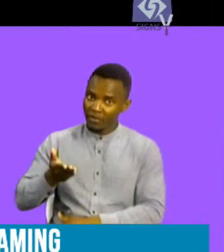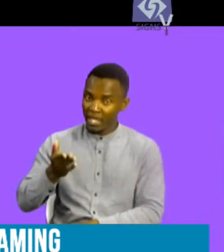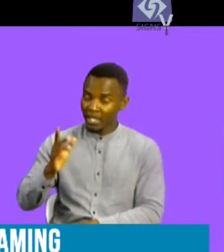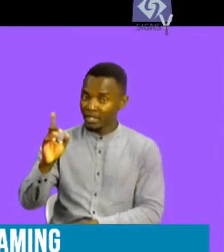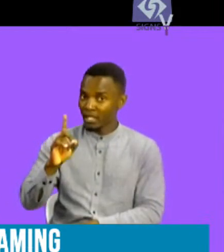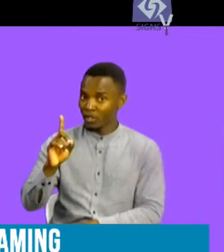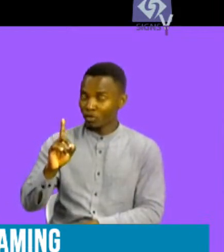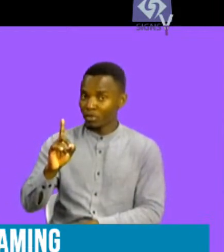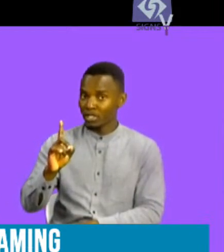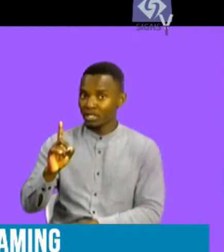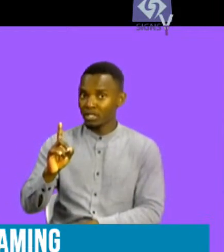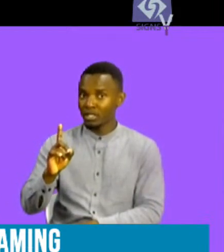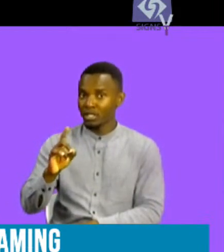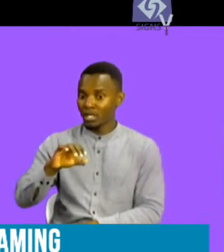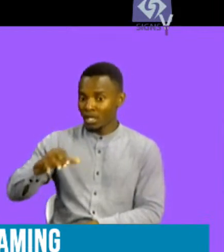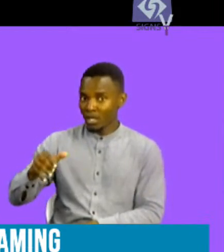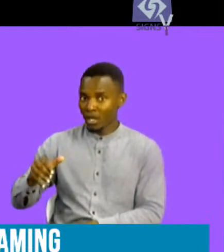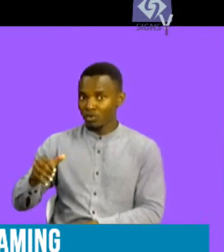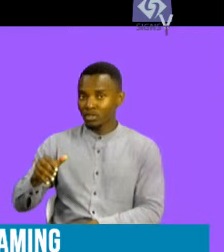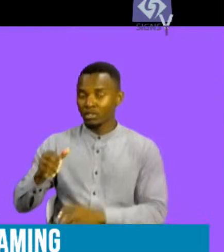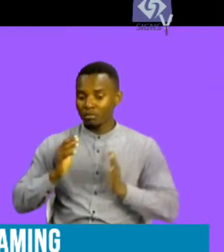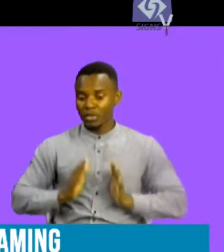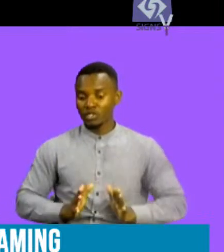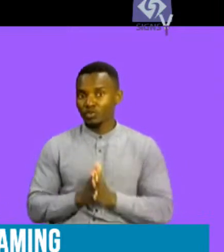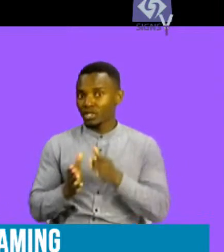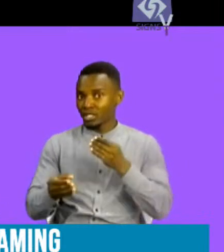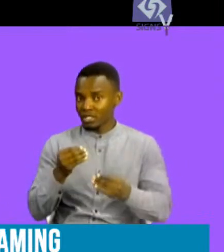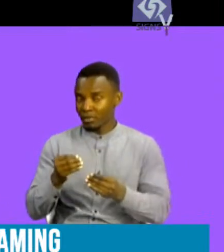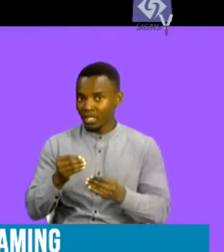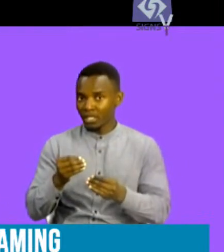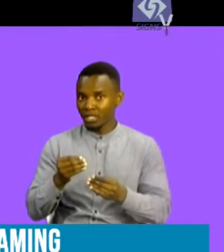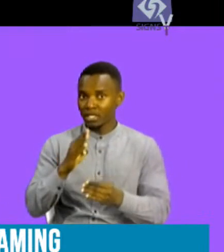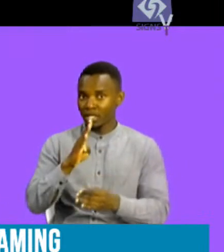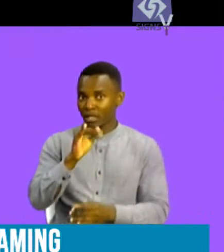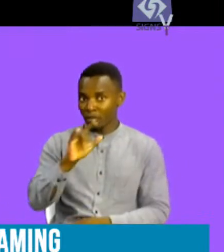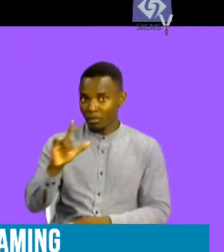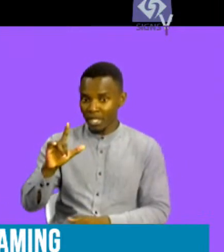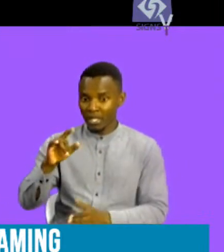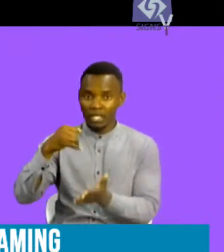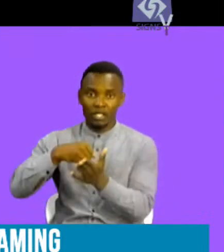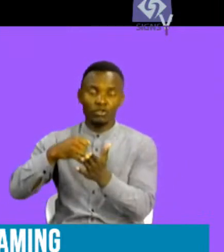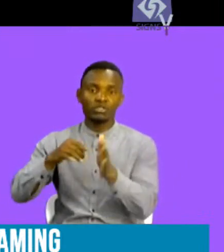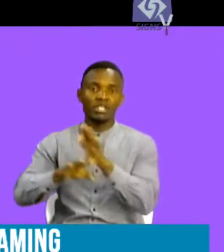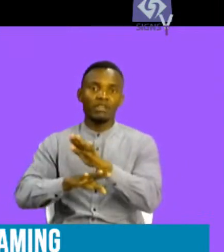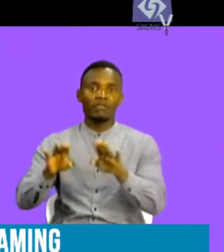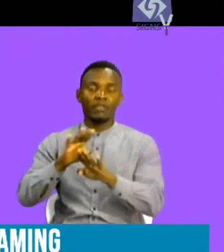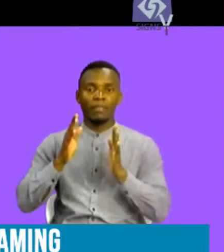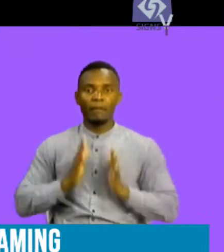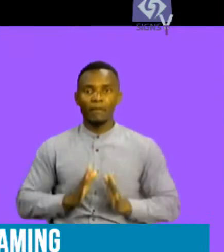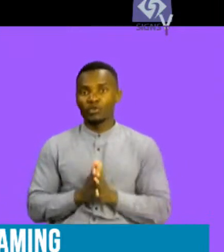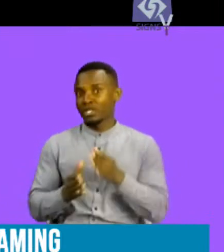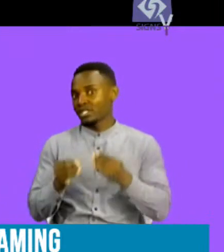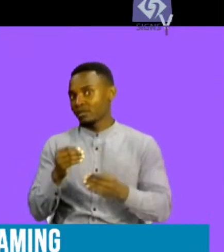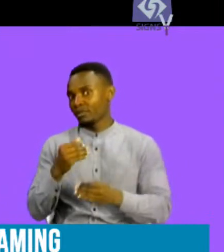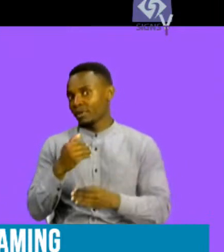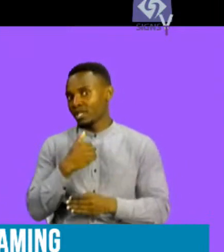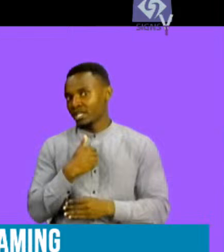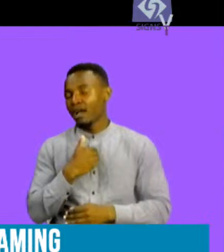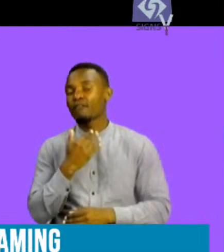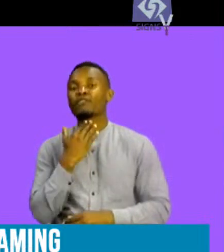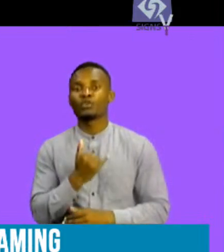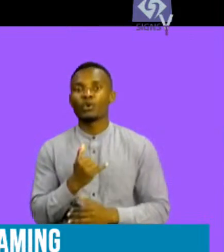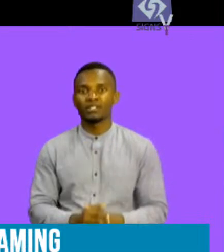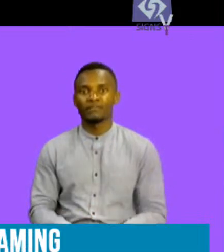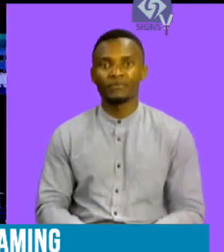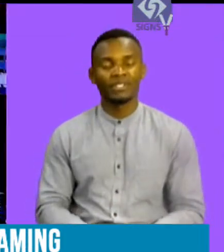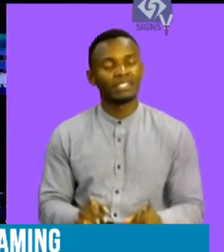Persons with Disability Bill is reflective of what that person with disability on the ground wants. And you sort of